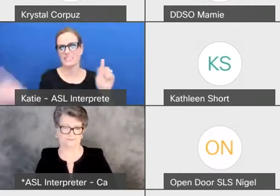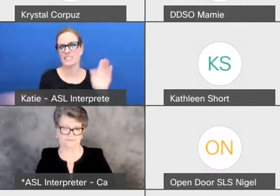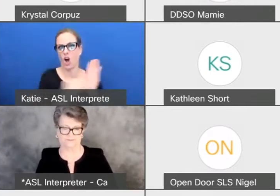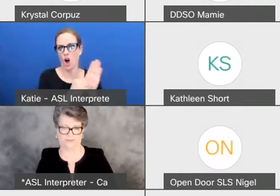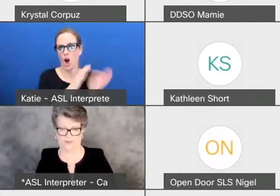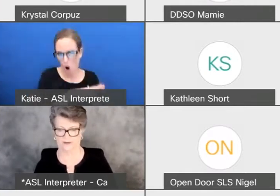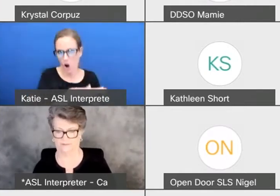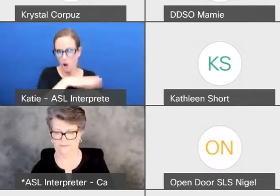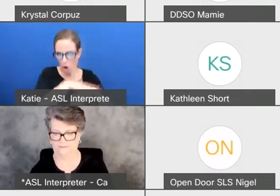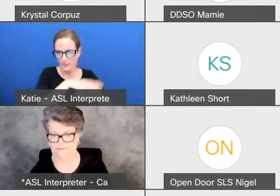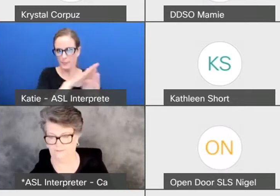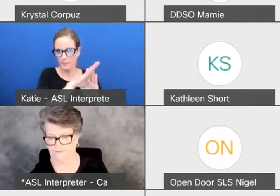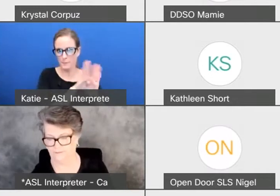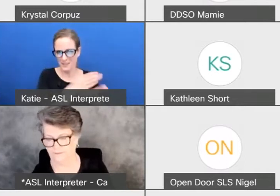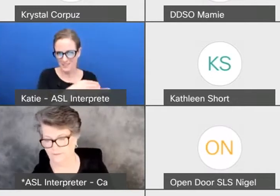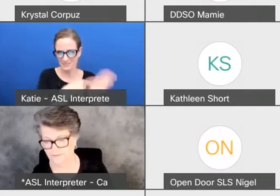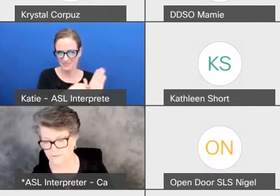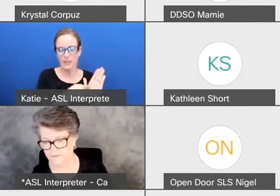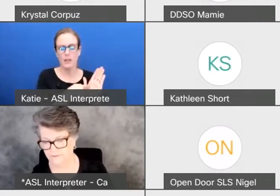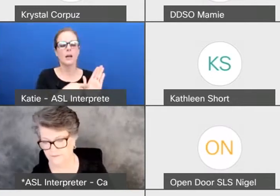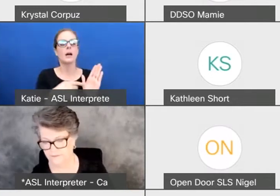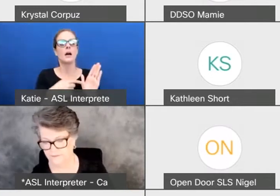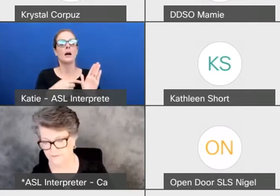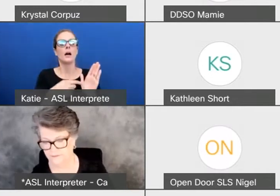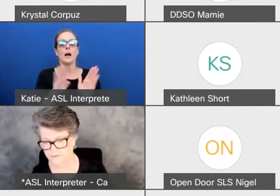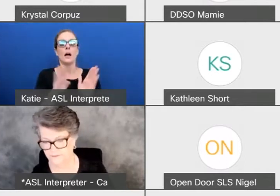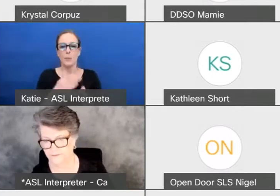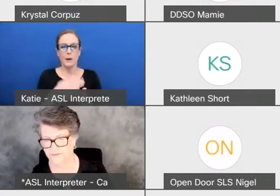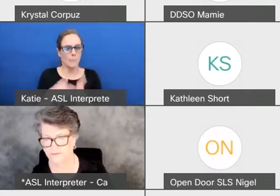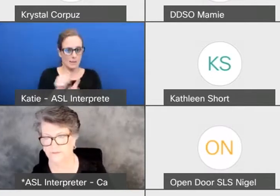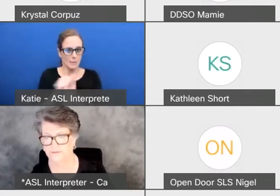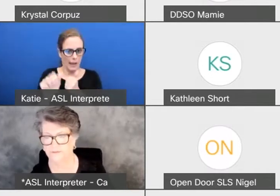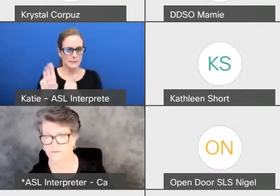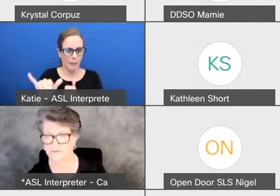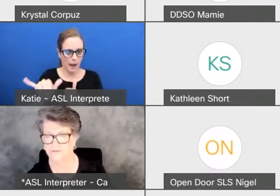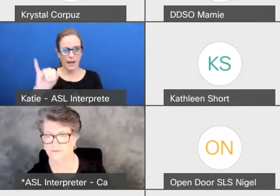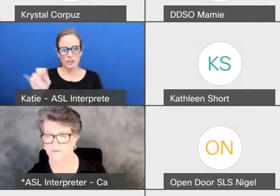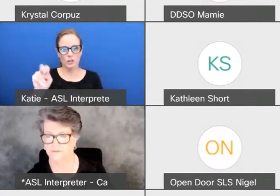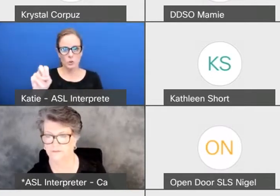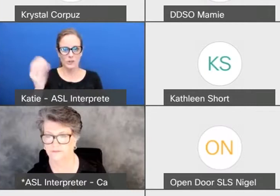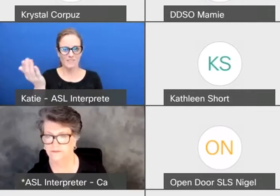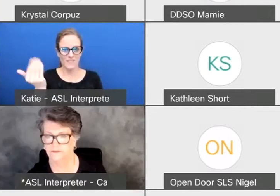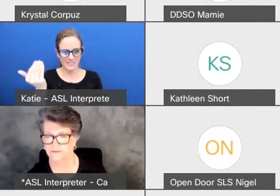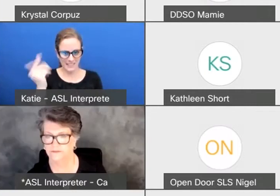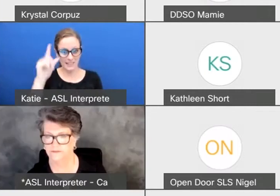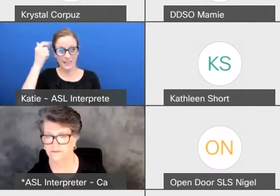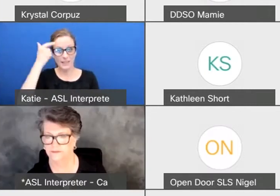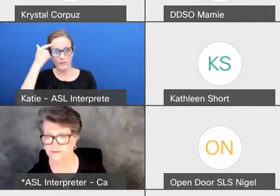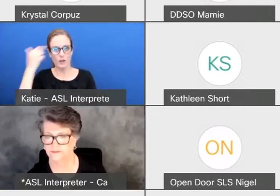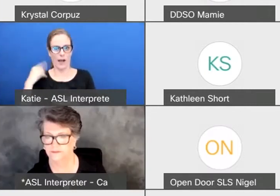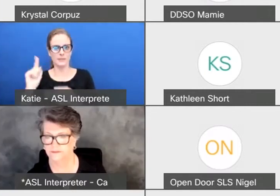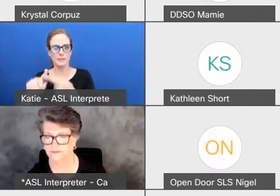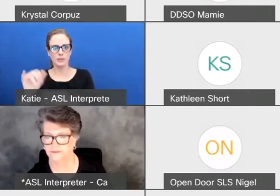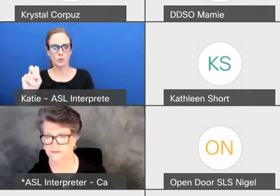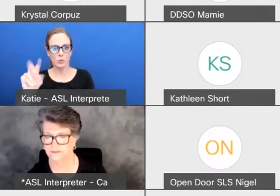So the budget must be passed, as we all probably know, by June 15th, and the governor has until the 30th to sign it. So